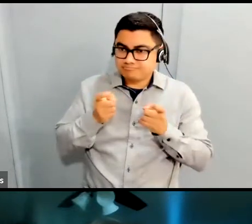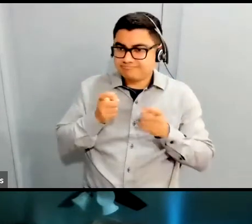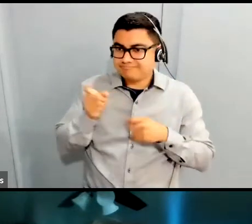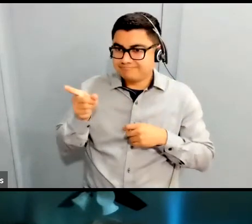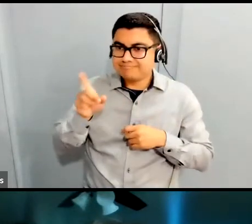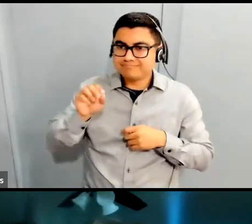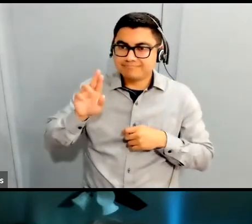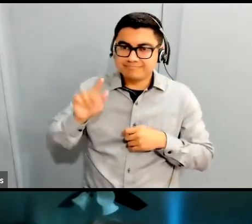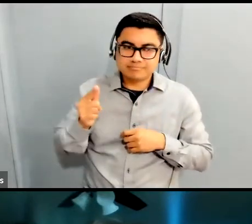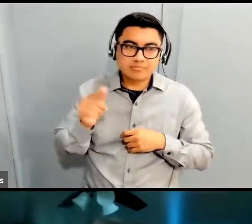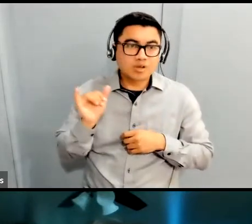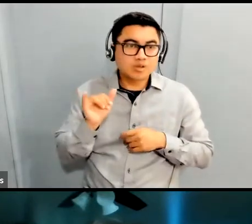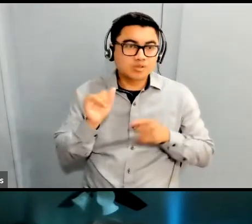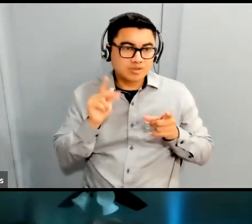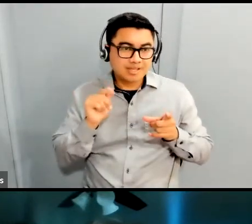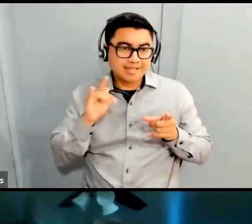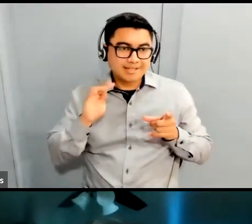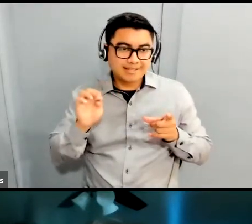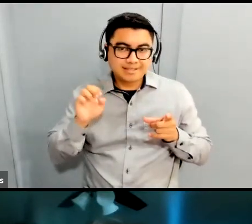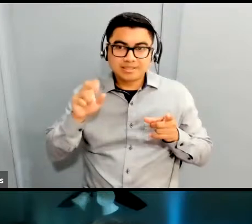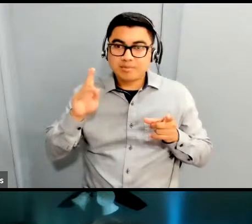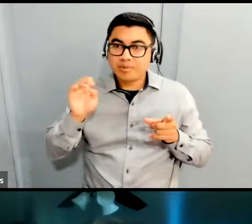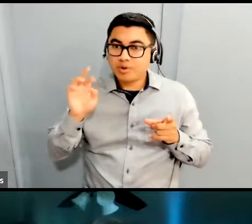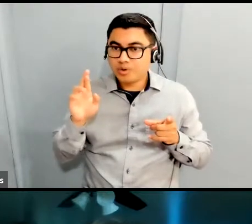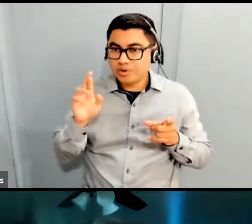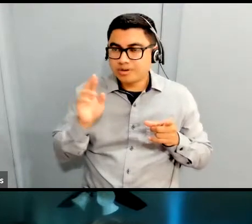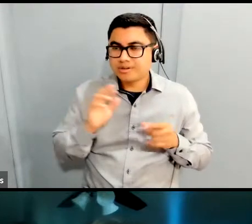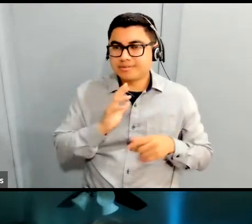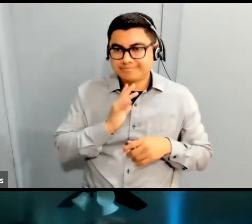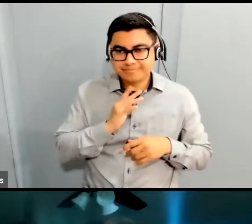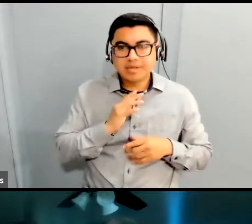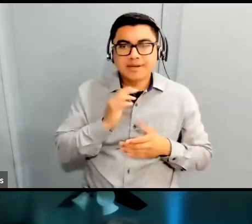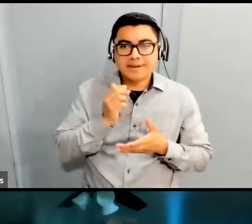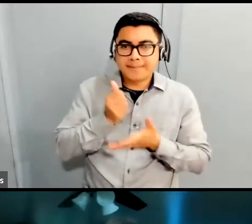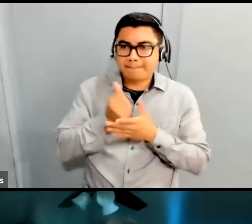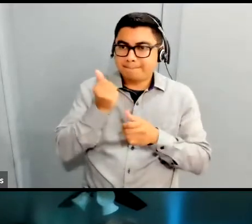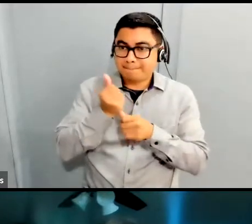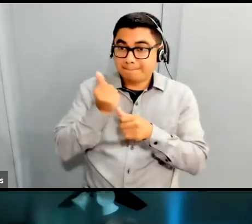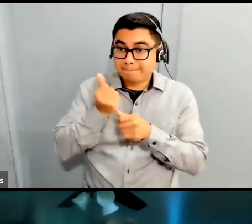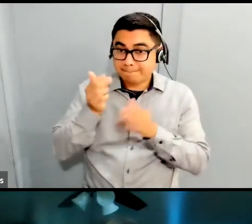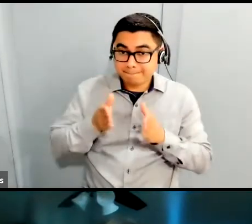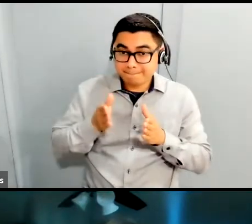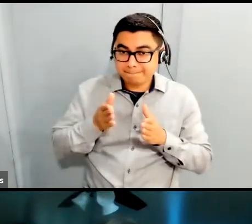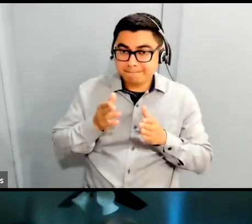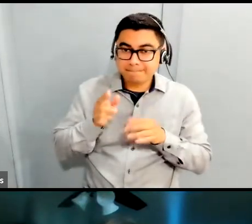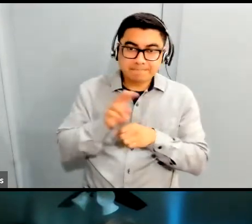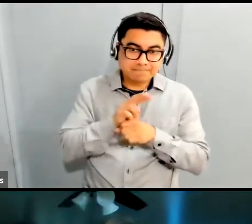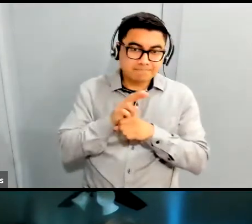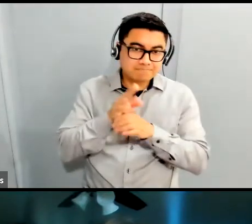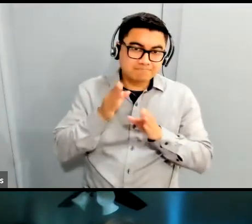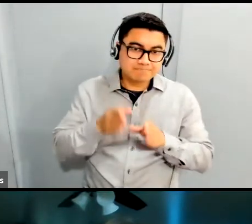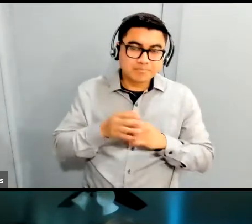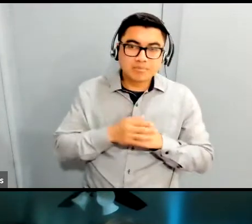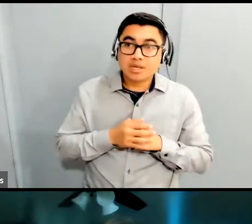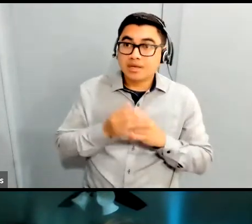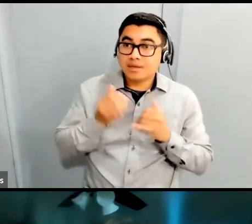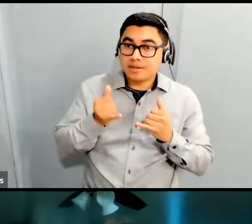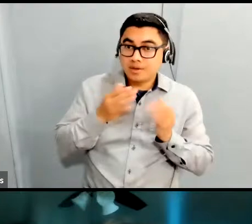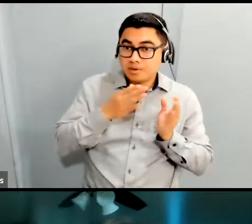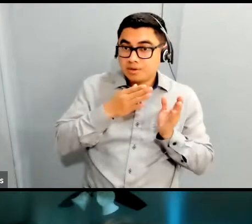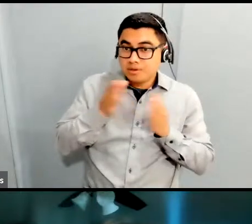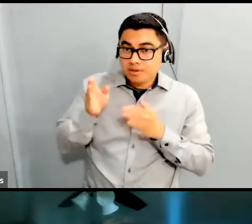Summer. So Marta, if you could just translate for everyone that if they need